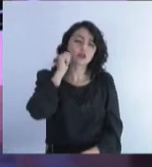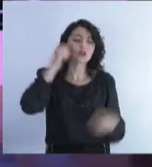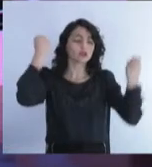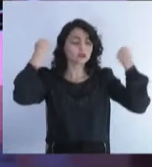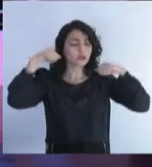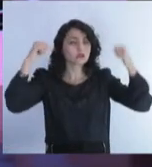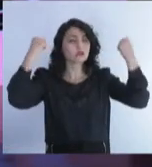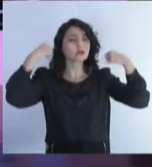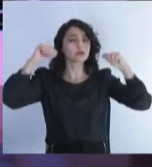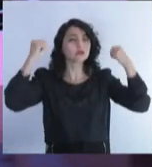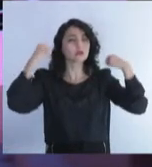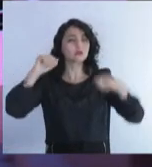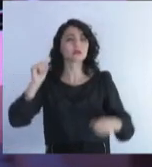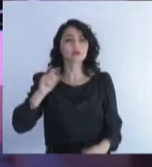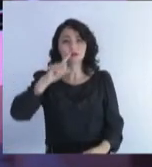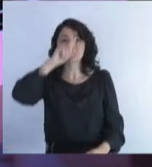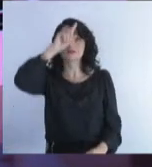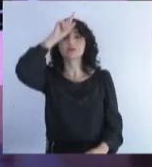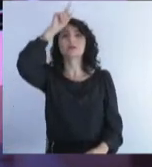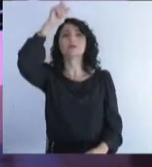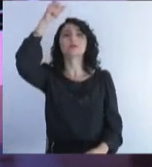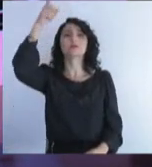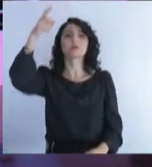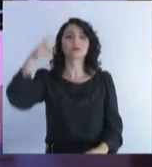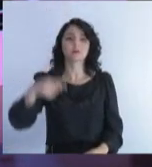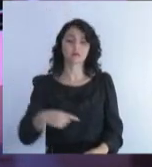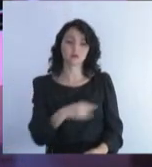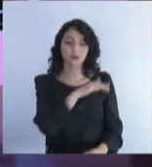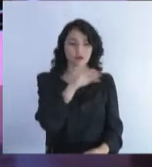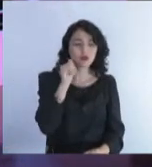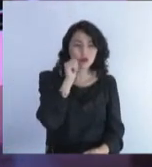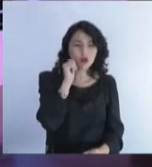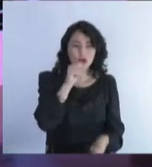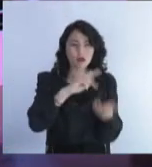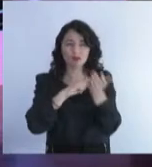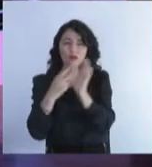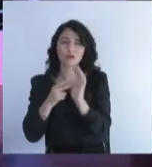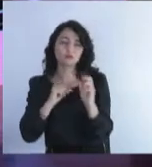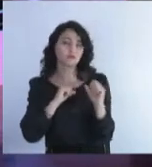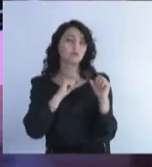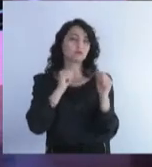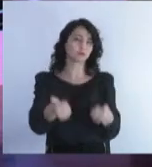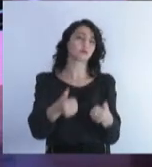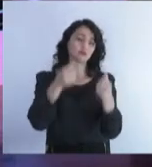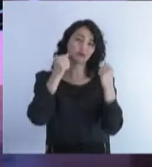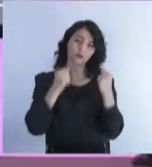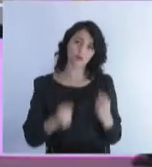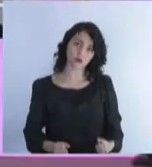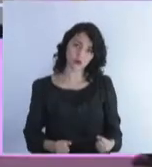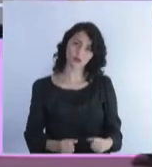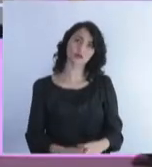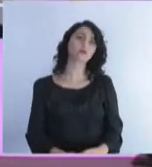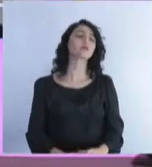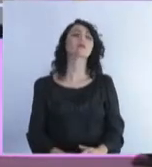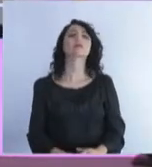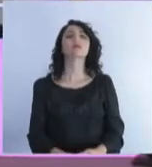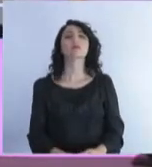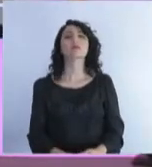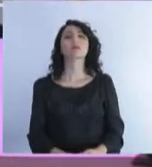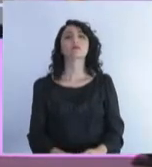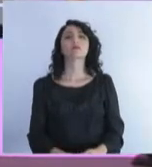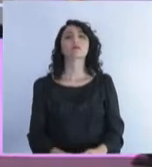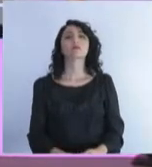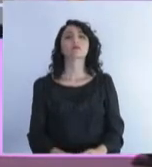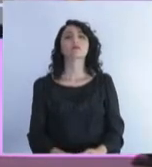routine so that we can face the struggles, face the stresses in a better place. Daniel, we have